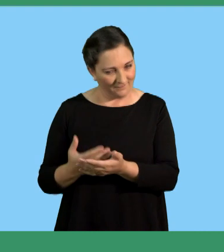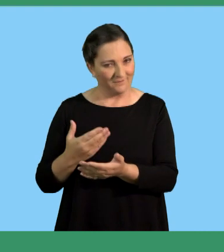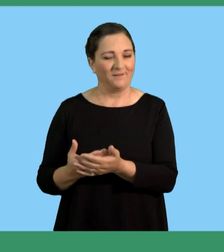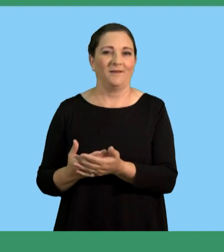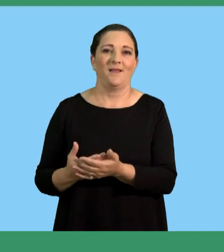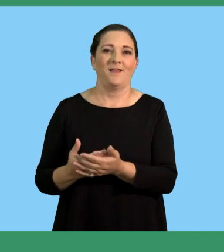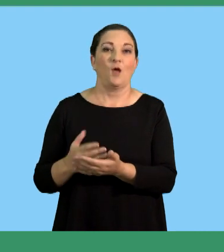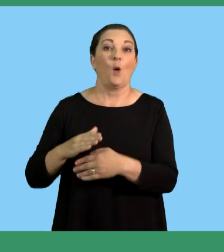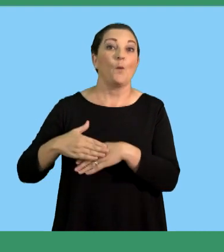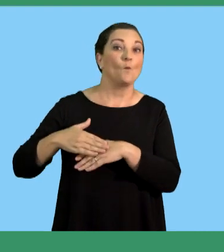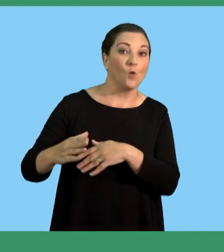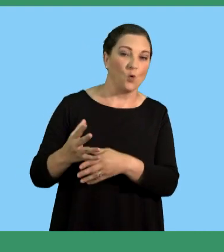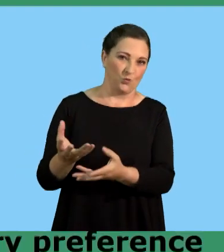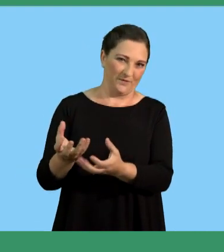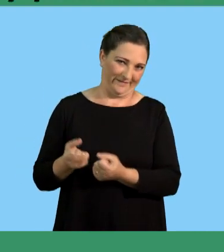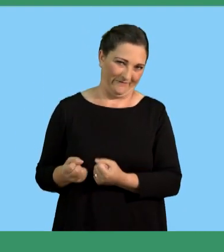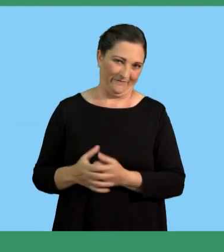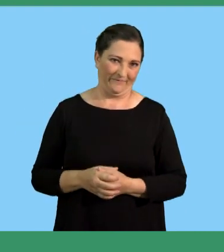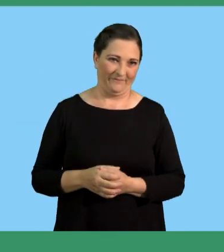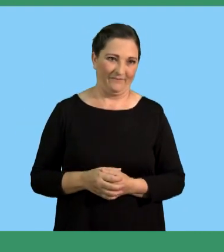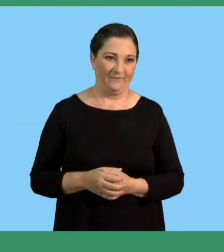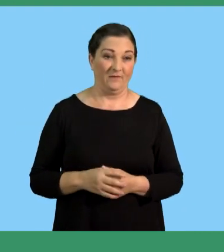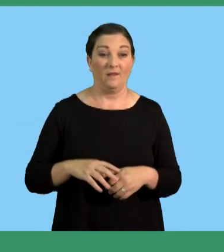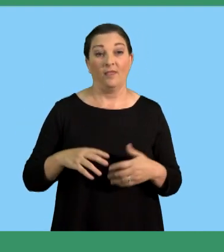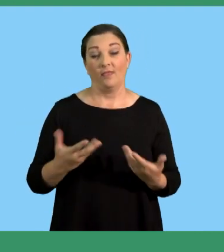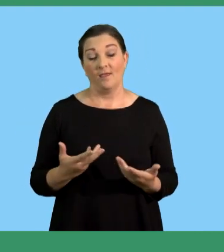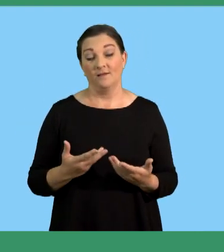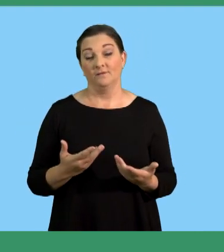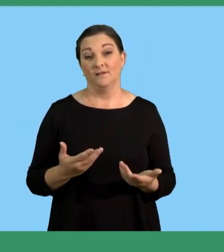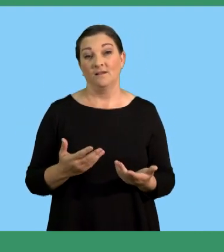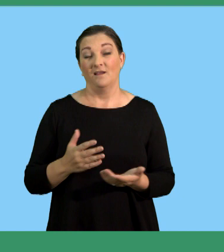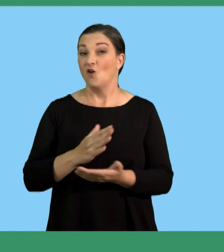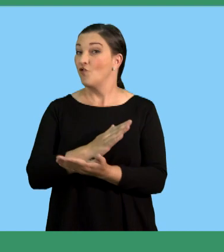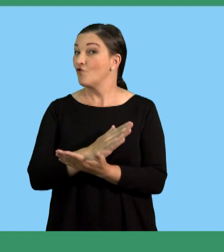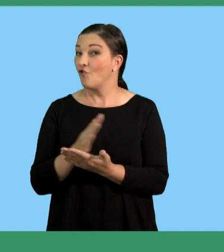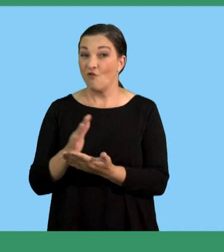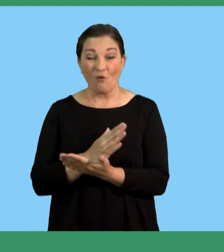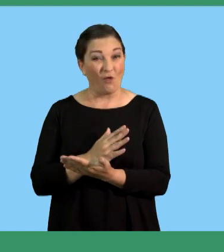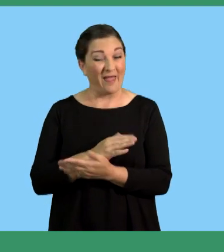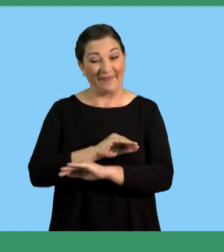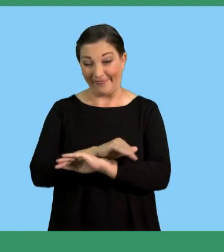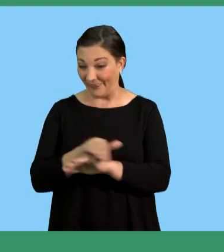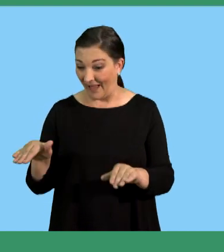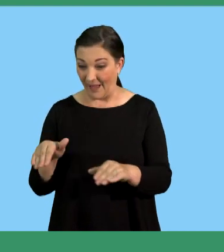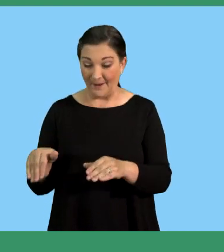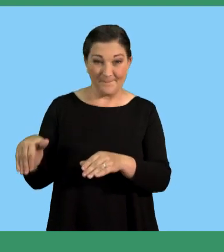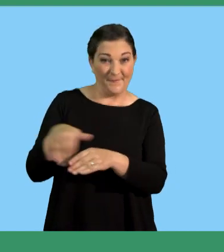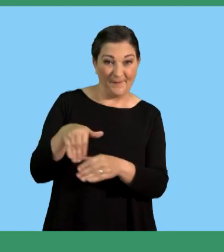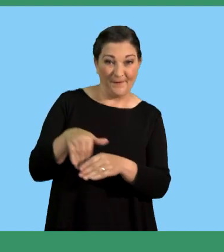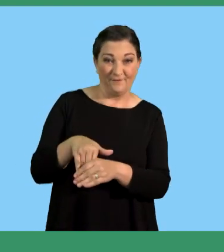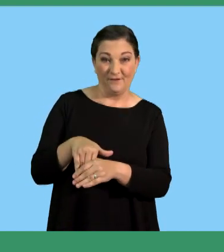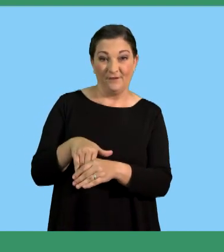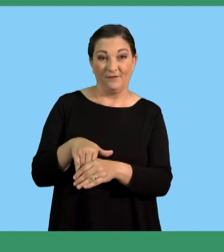to participating preference shares. And then we also have non-participating preference share or ordinary